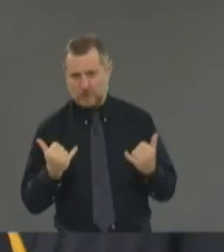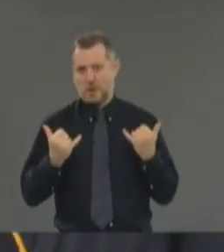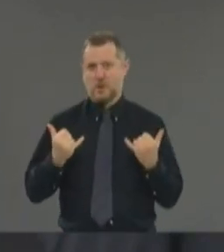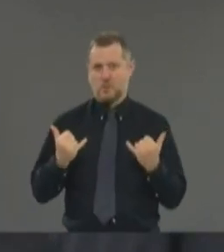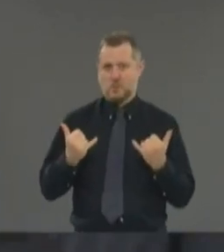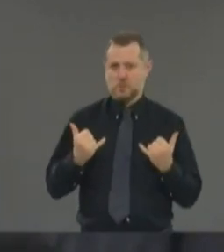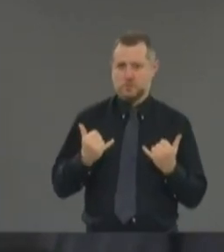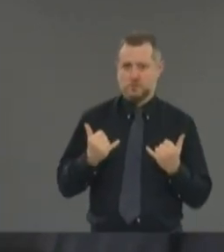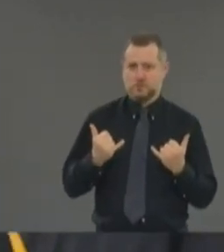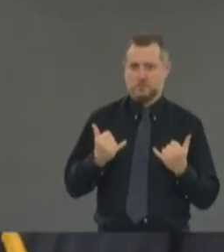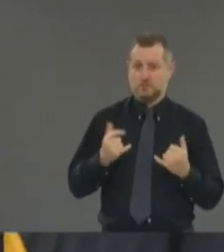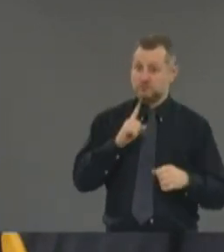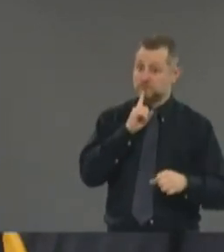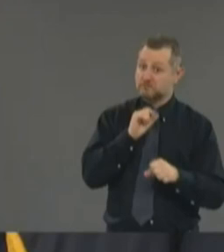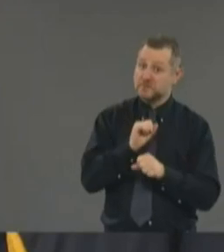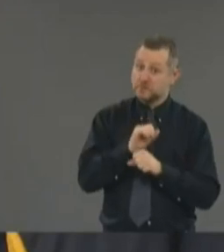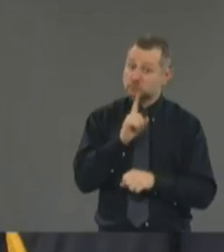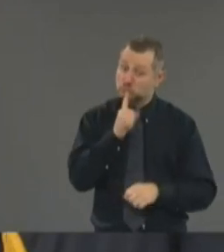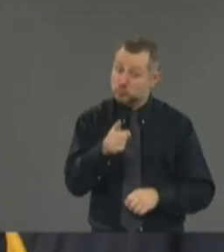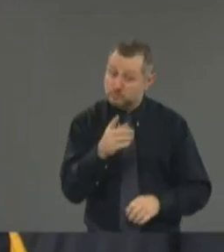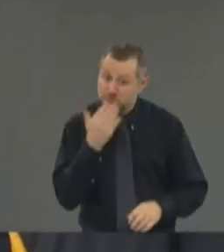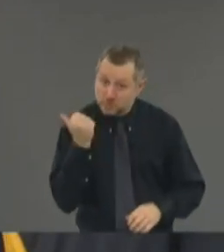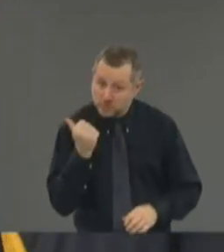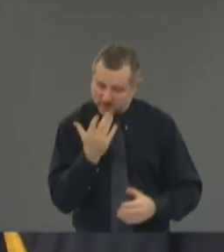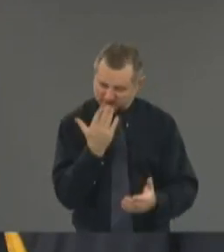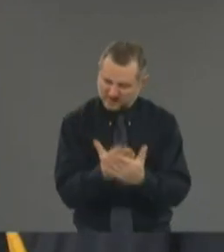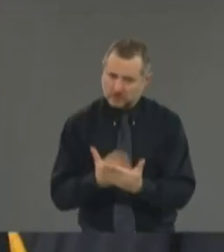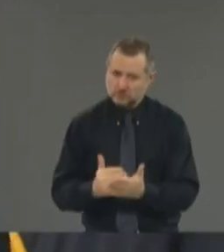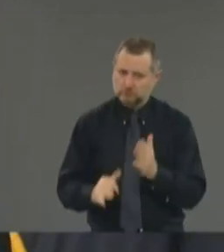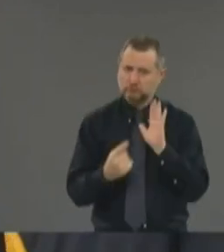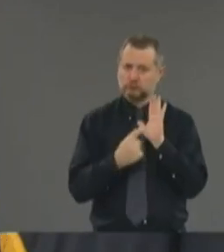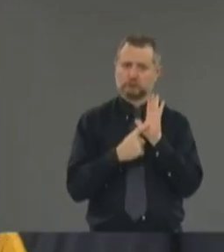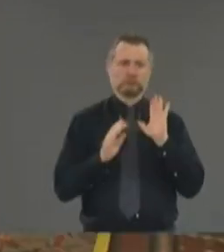is better. And that's undeniable, by the way.